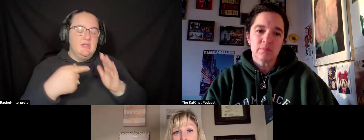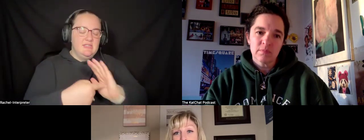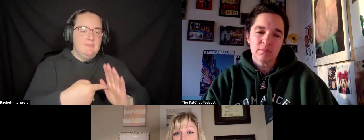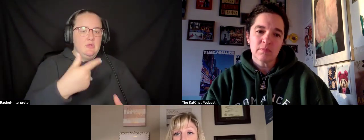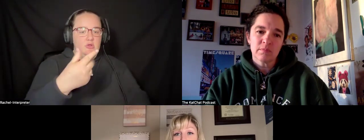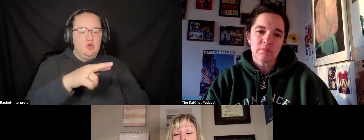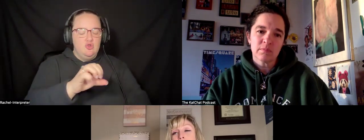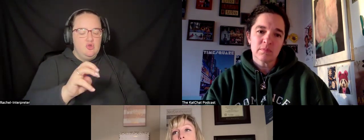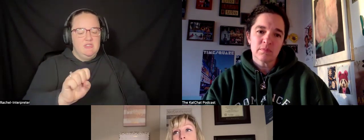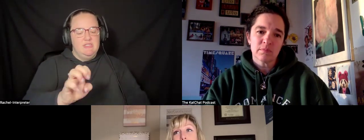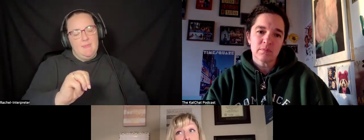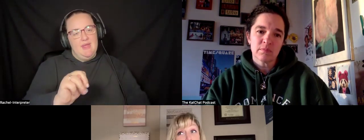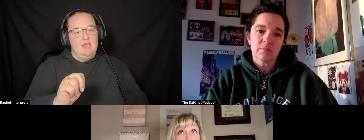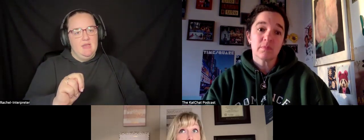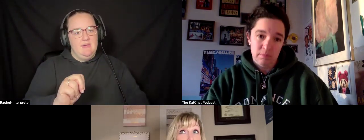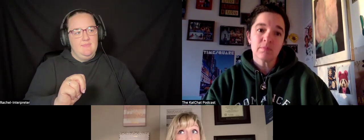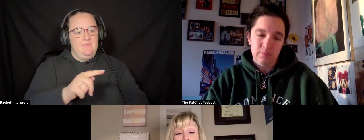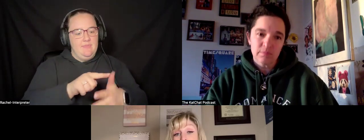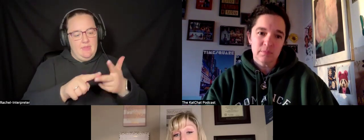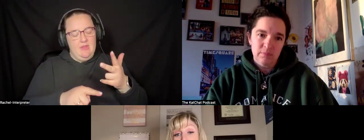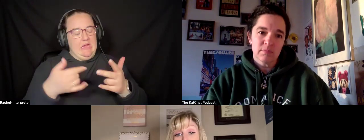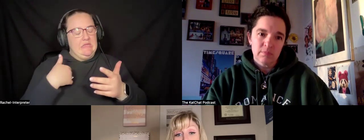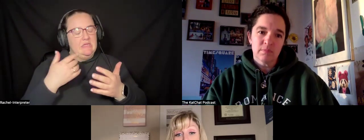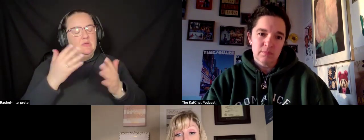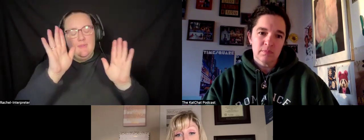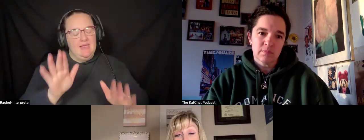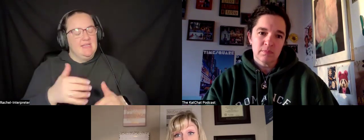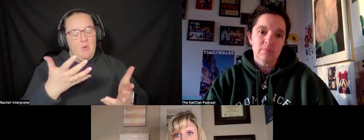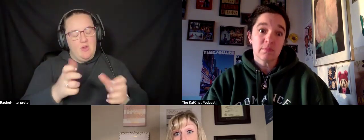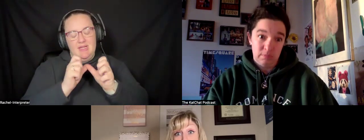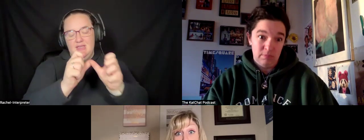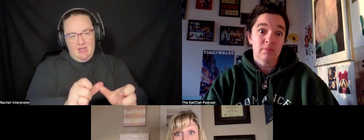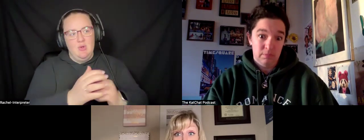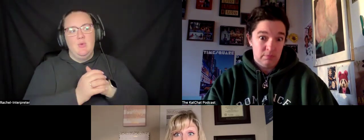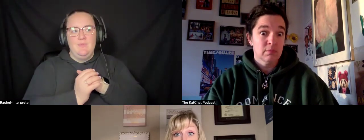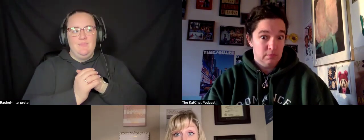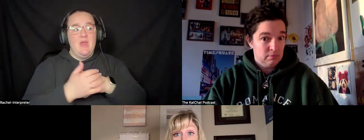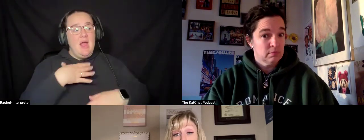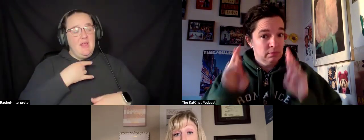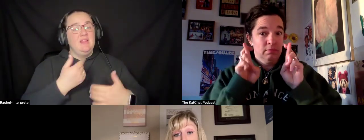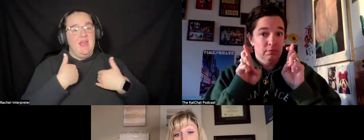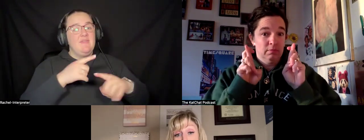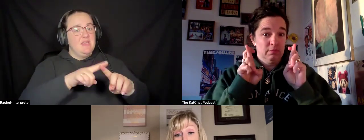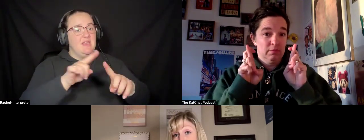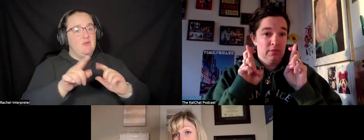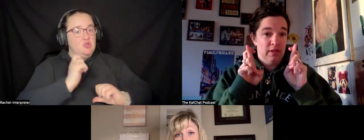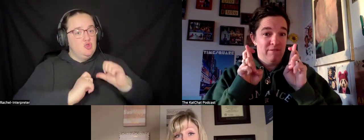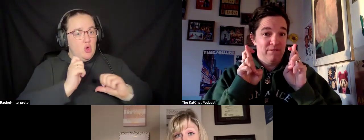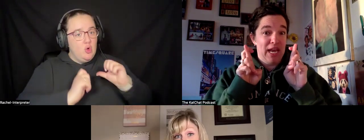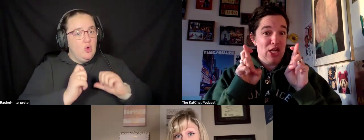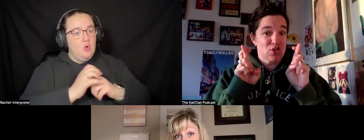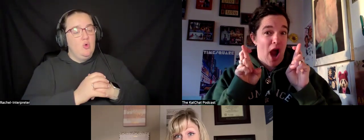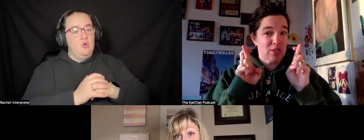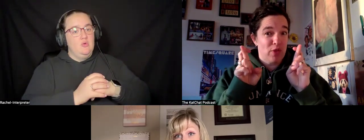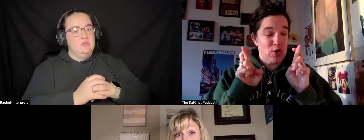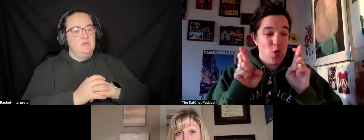was wonderful. I'd like to see that continue. I like that they've tried the different shows on there. Was a huge Finding